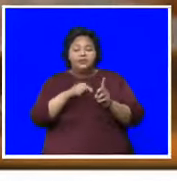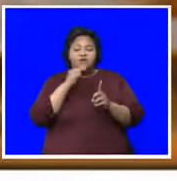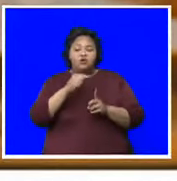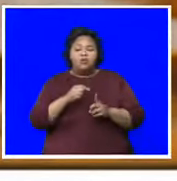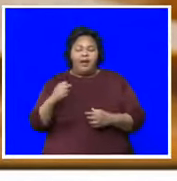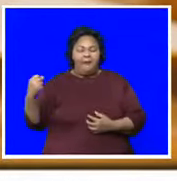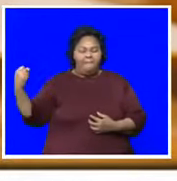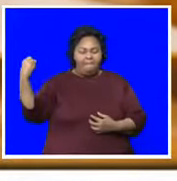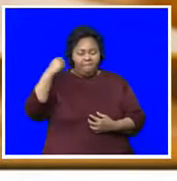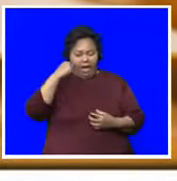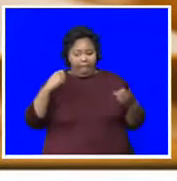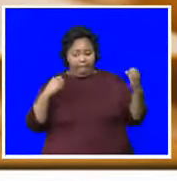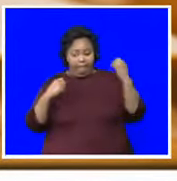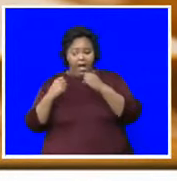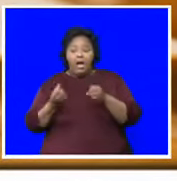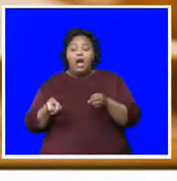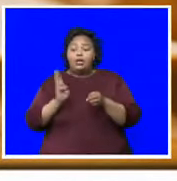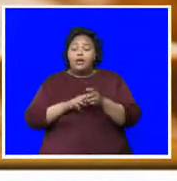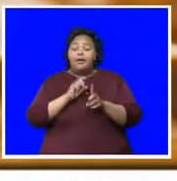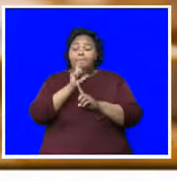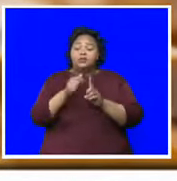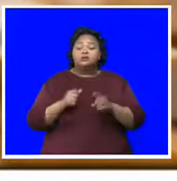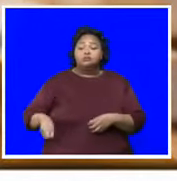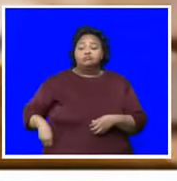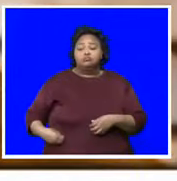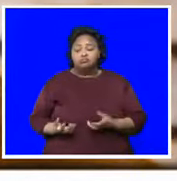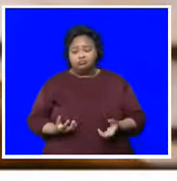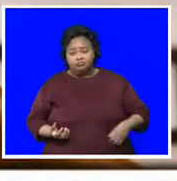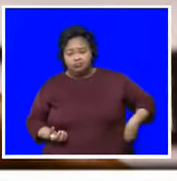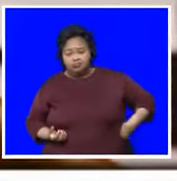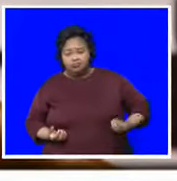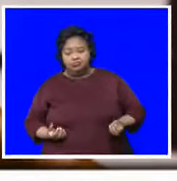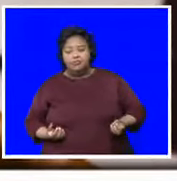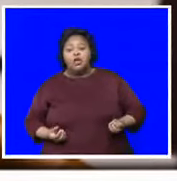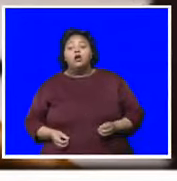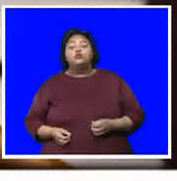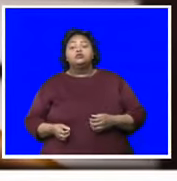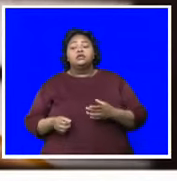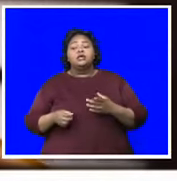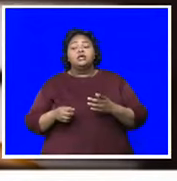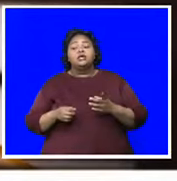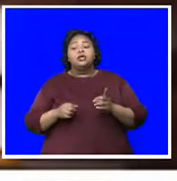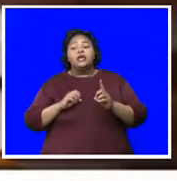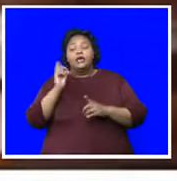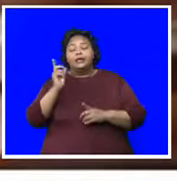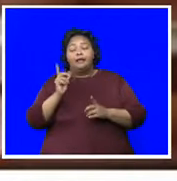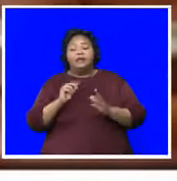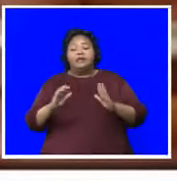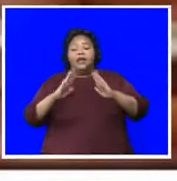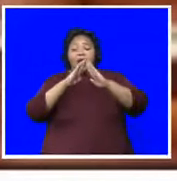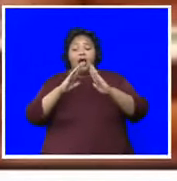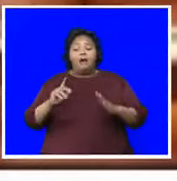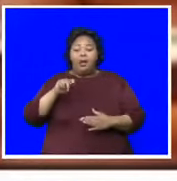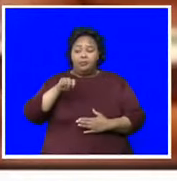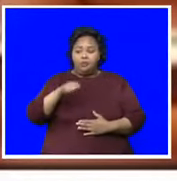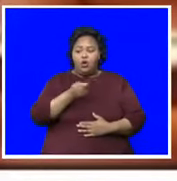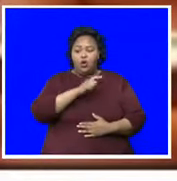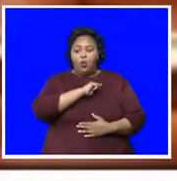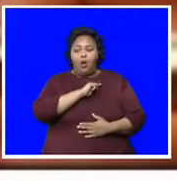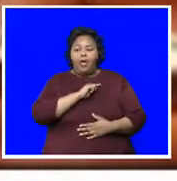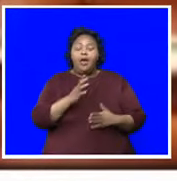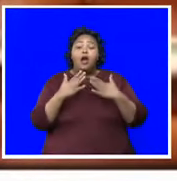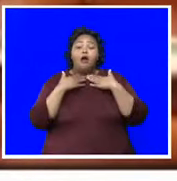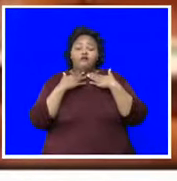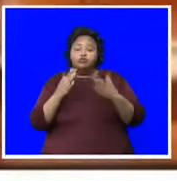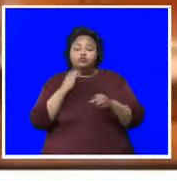that Mtimkulu told him that Dlamini would sometimes lock her in the house so that she does not leave